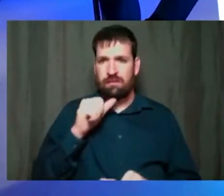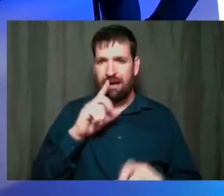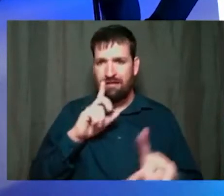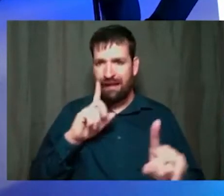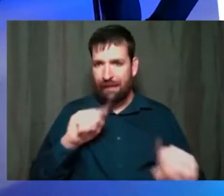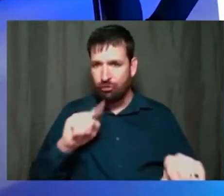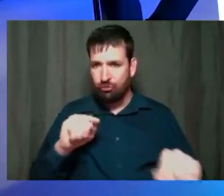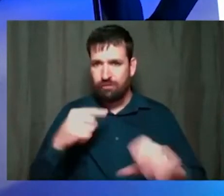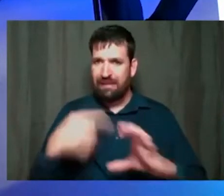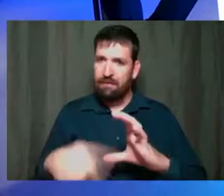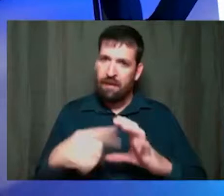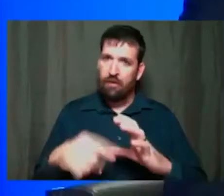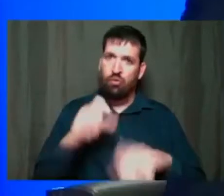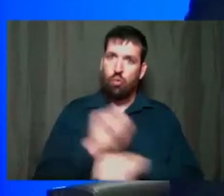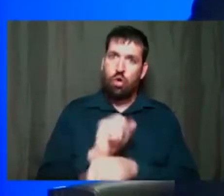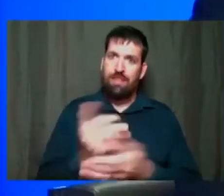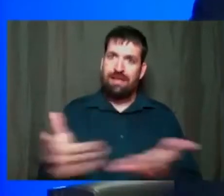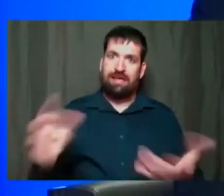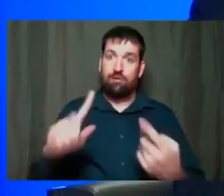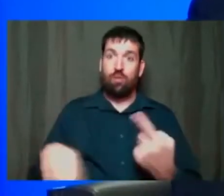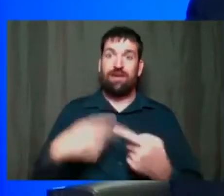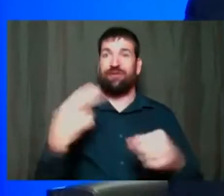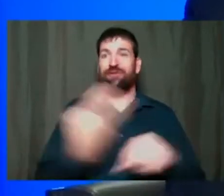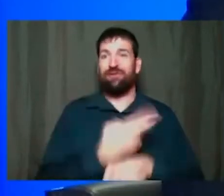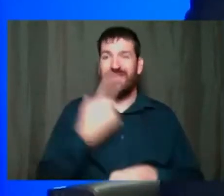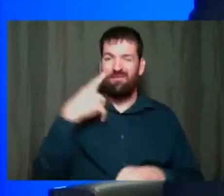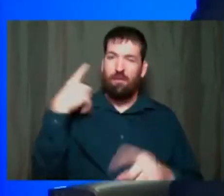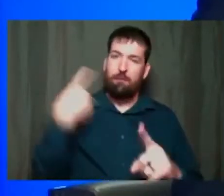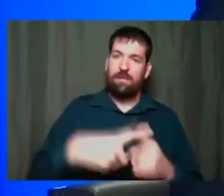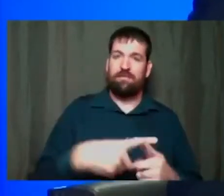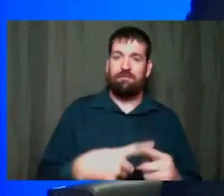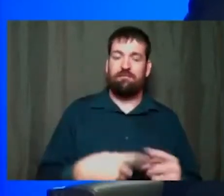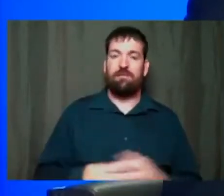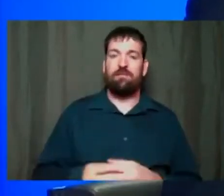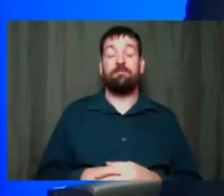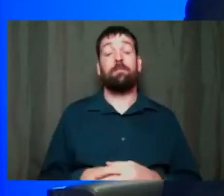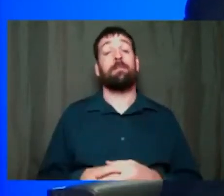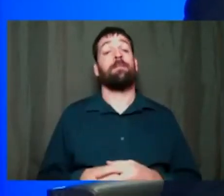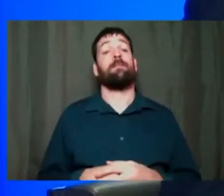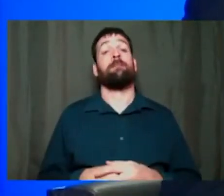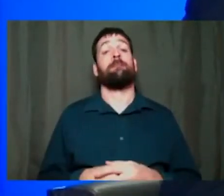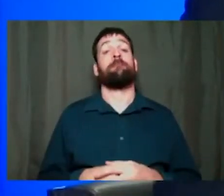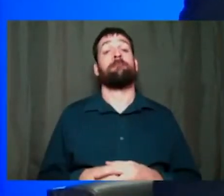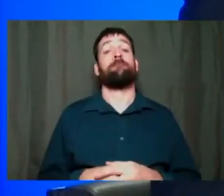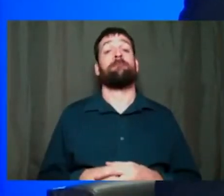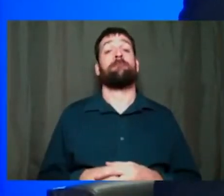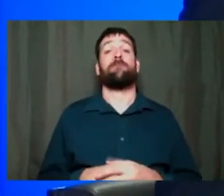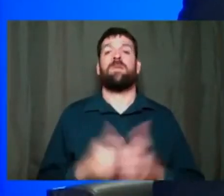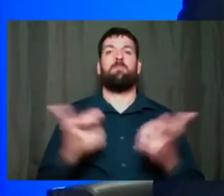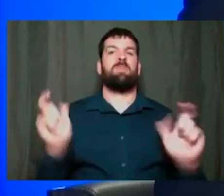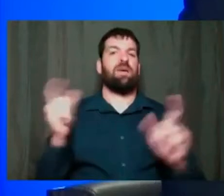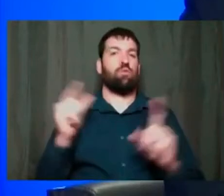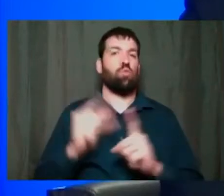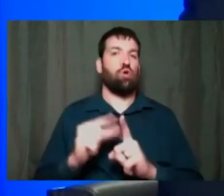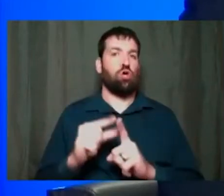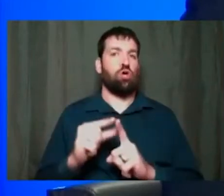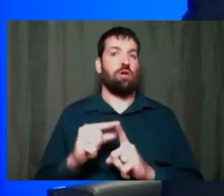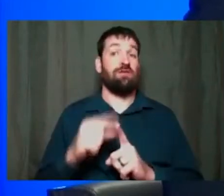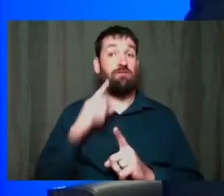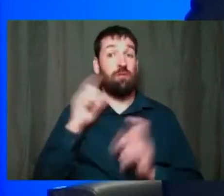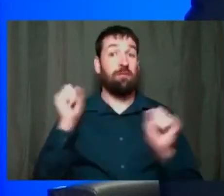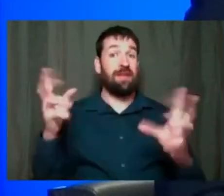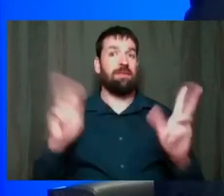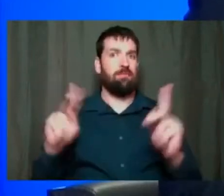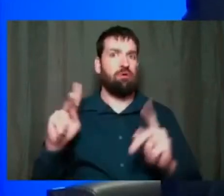positive things? So this comes down to a big word that to a lot of people is a 4-letter word: